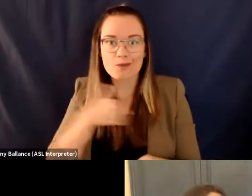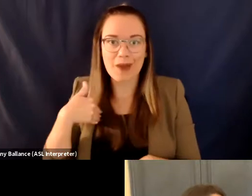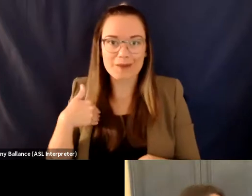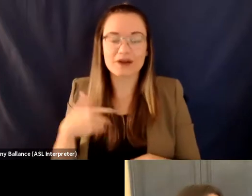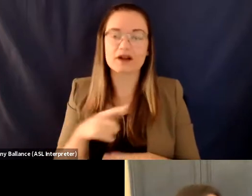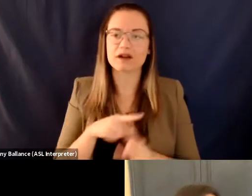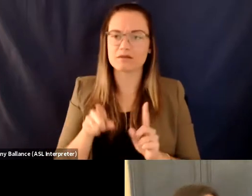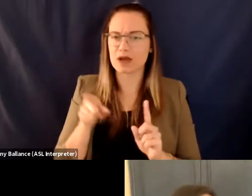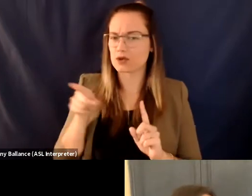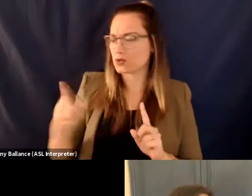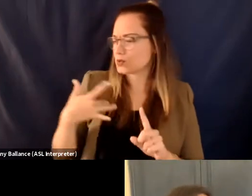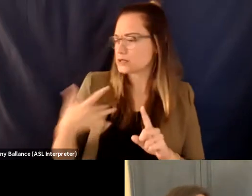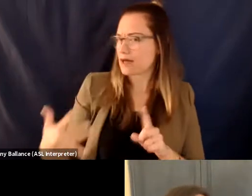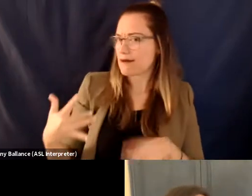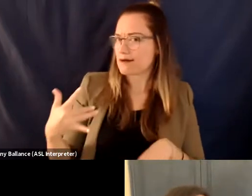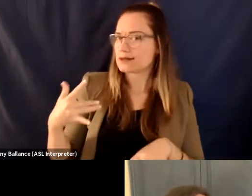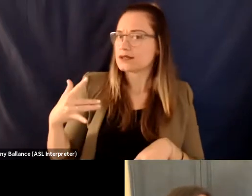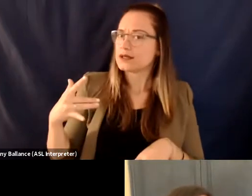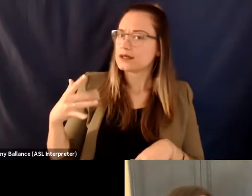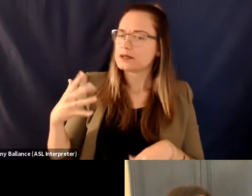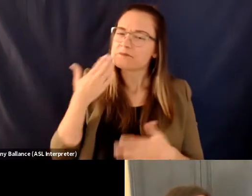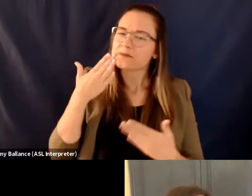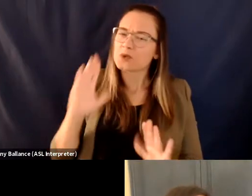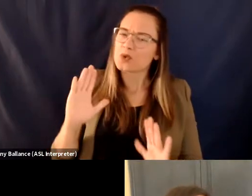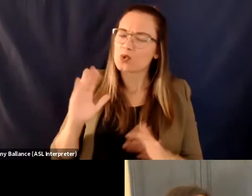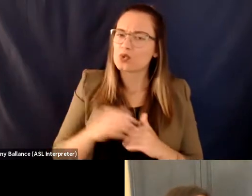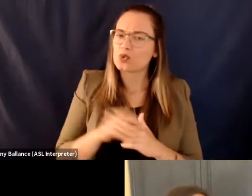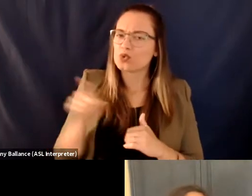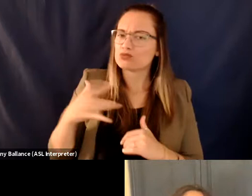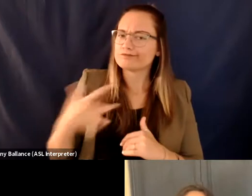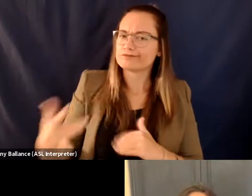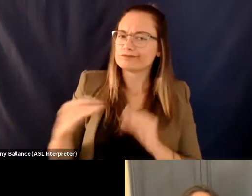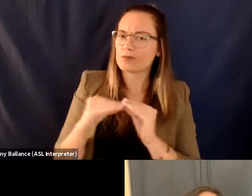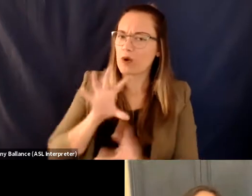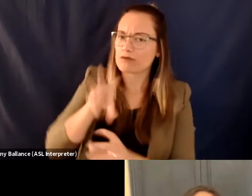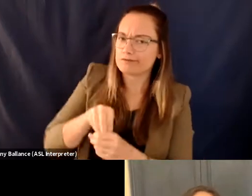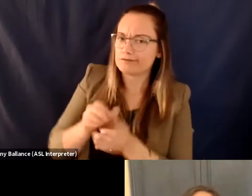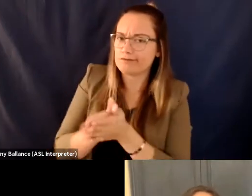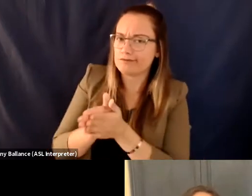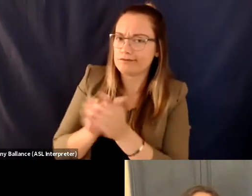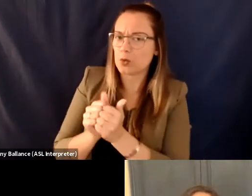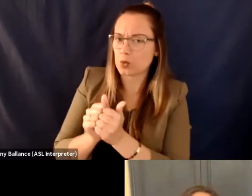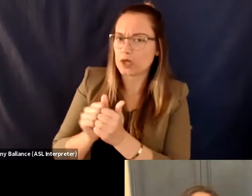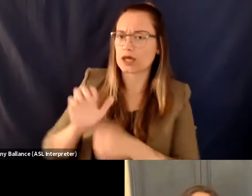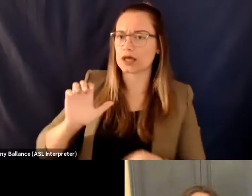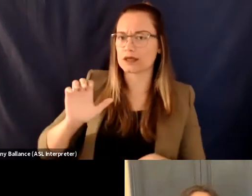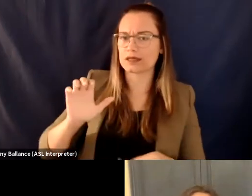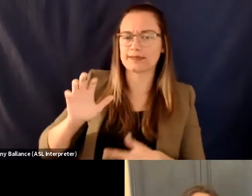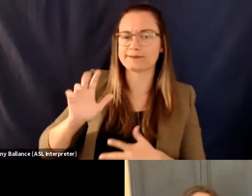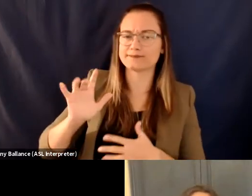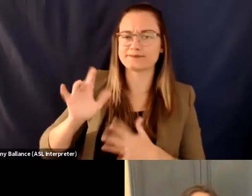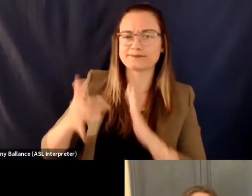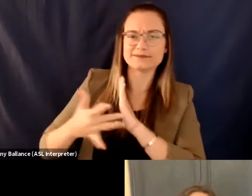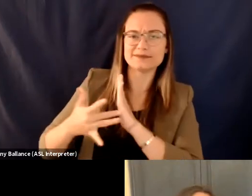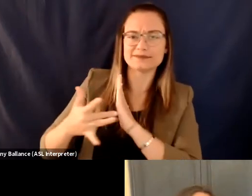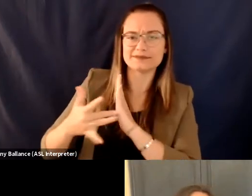And you tend to, I don't know, you tend to be a little more involved with the cinematographer in terms of the technical